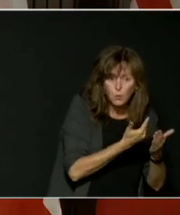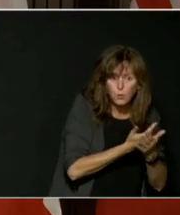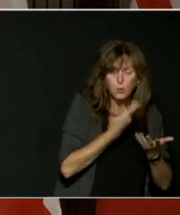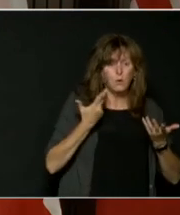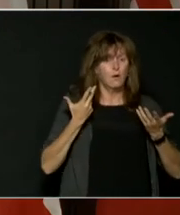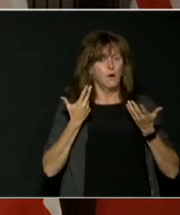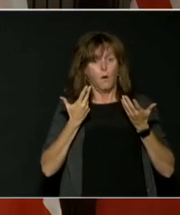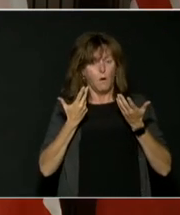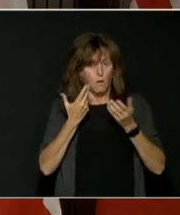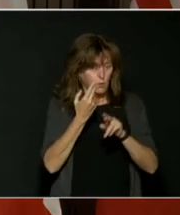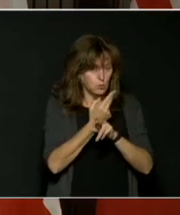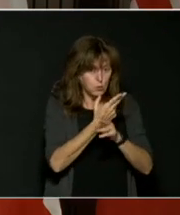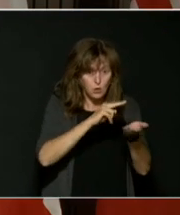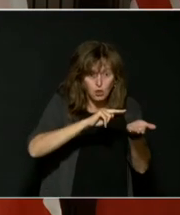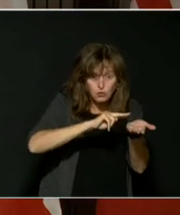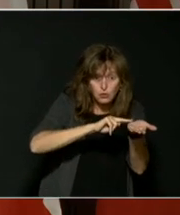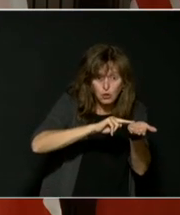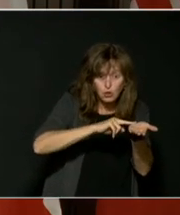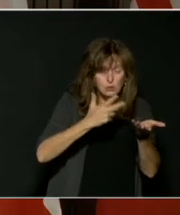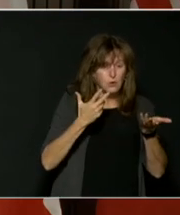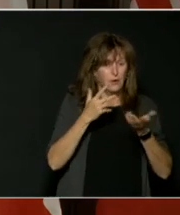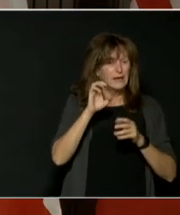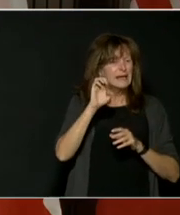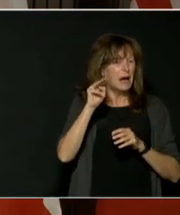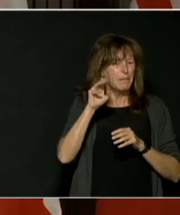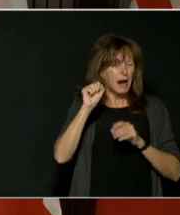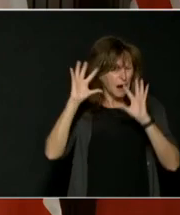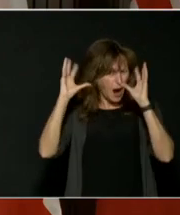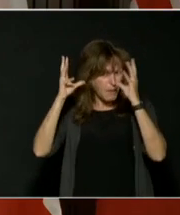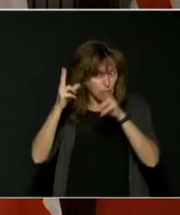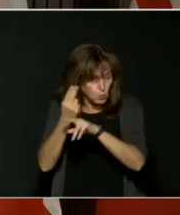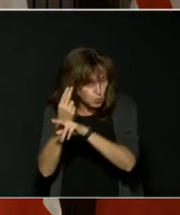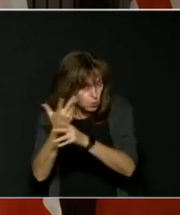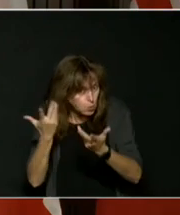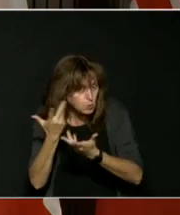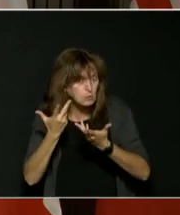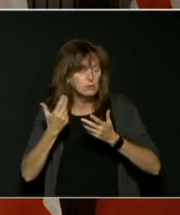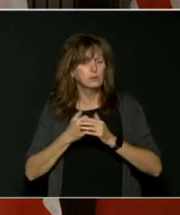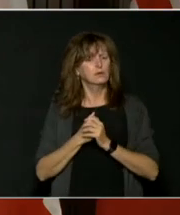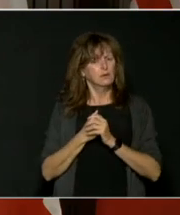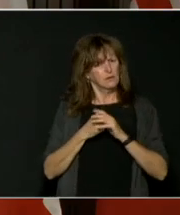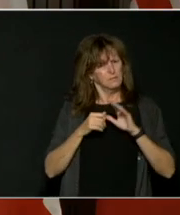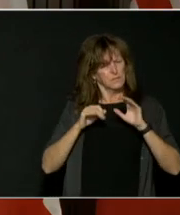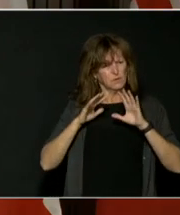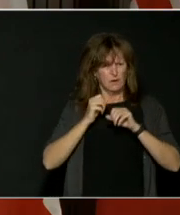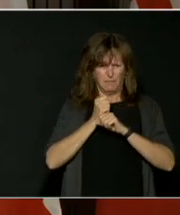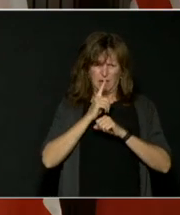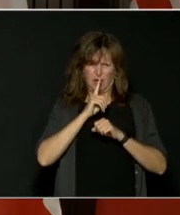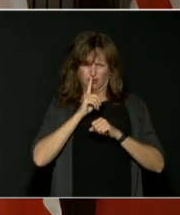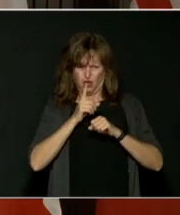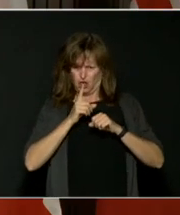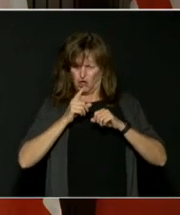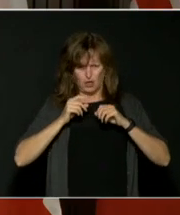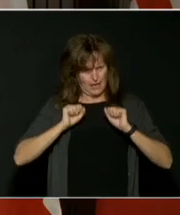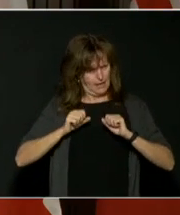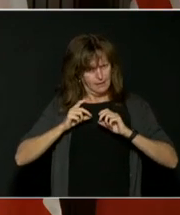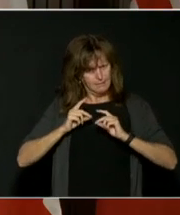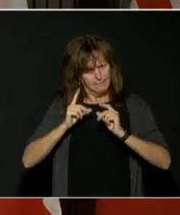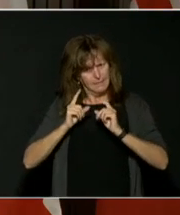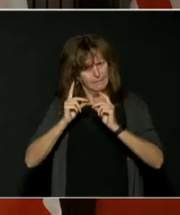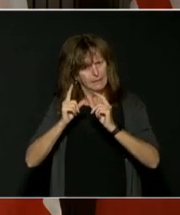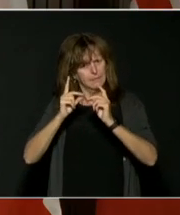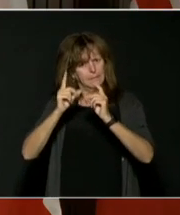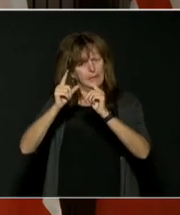that Ontarians have timely access to testing resources in our communities. This includes